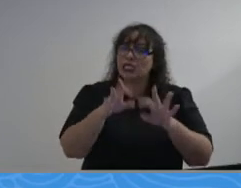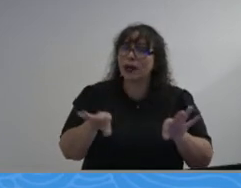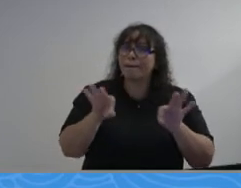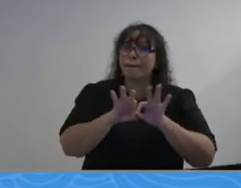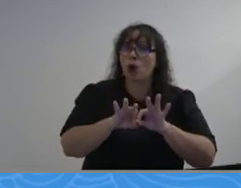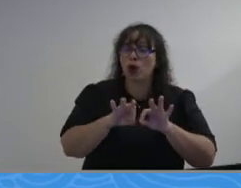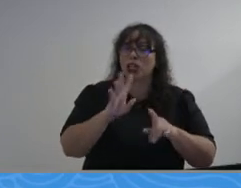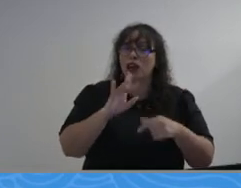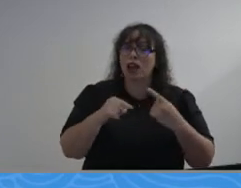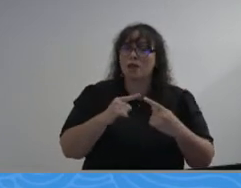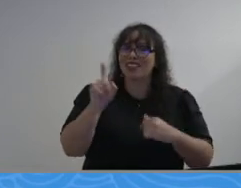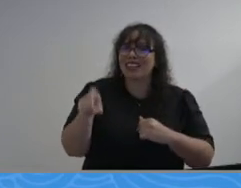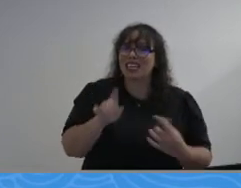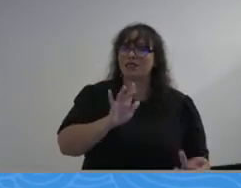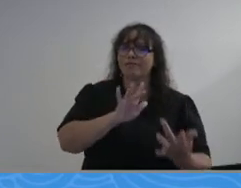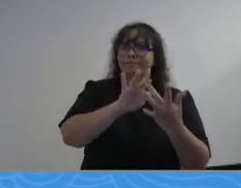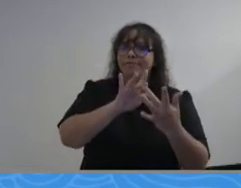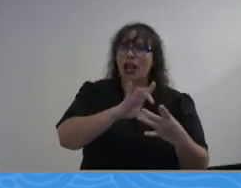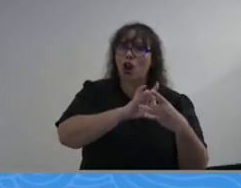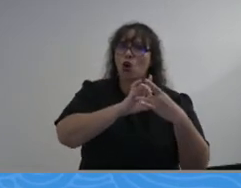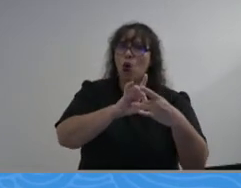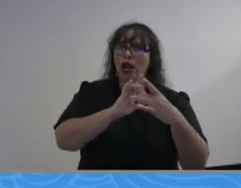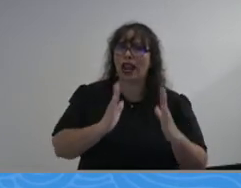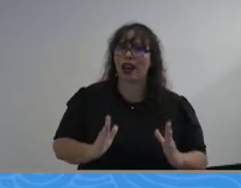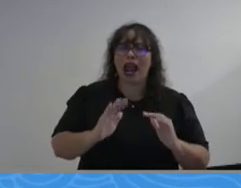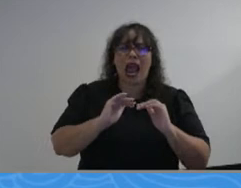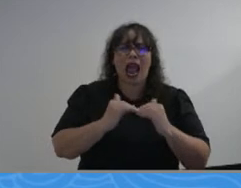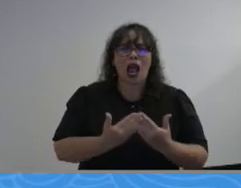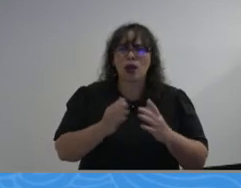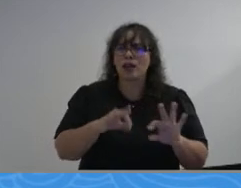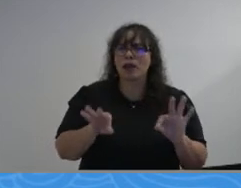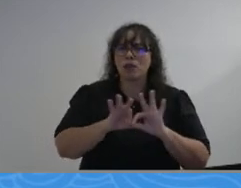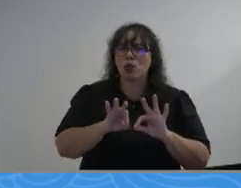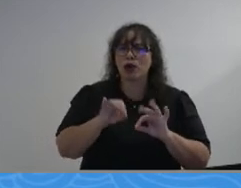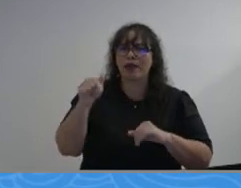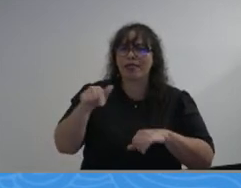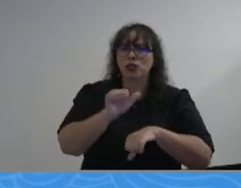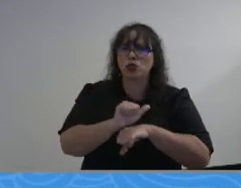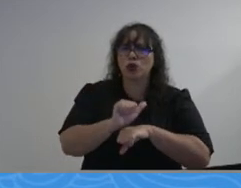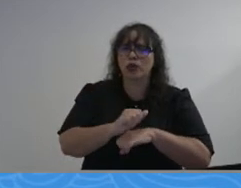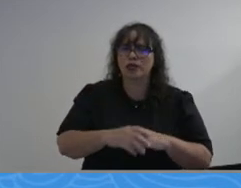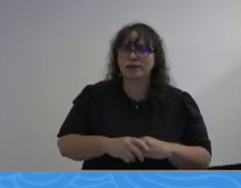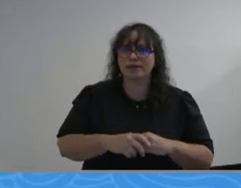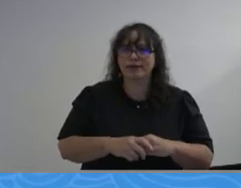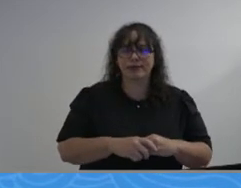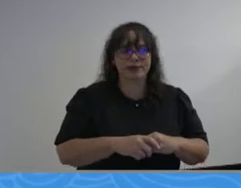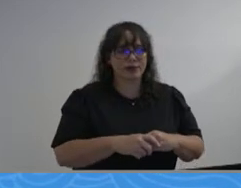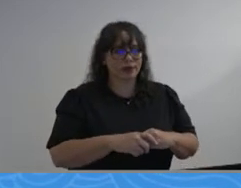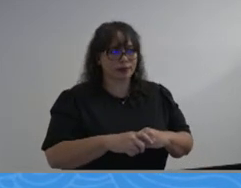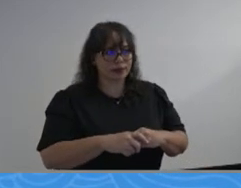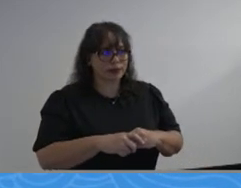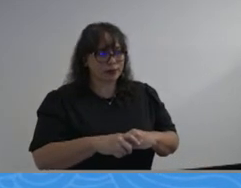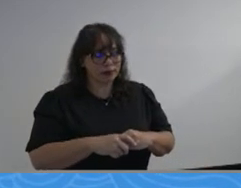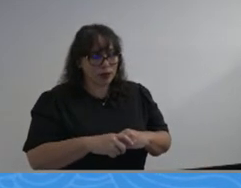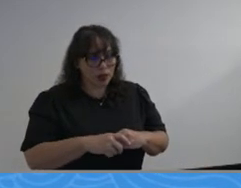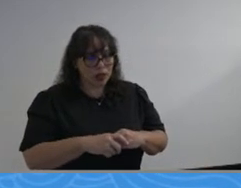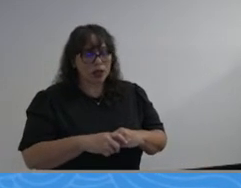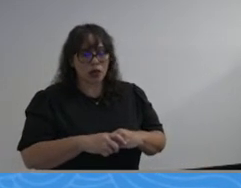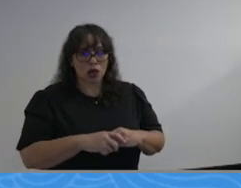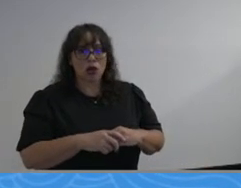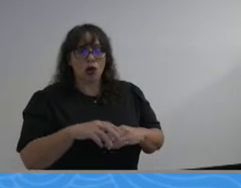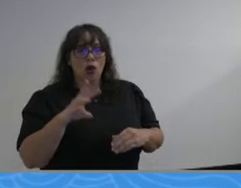for outreach coordinators. Why can they be important? How can they be important in this work? Well, I mean, you talked